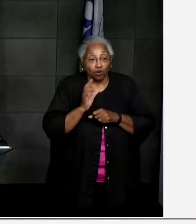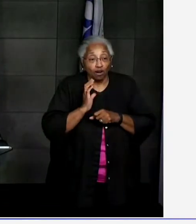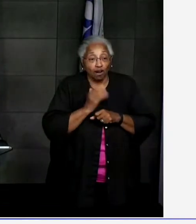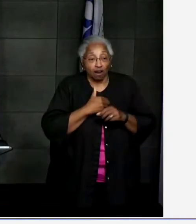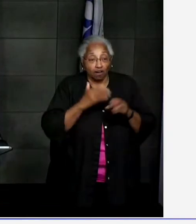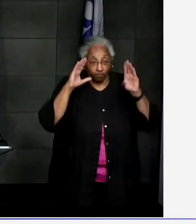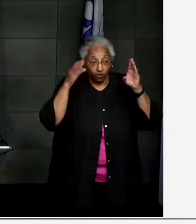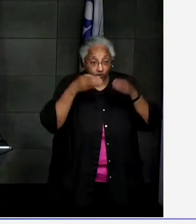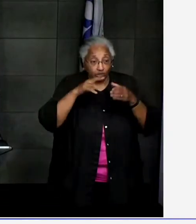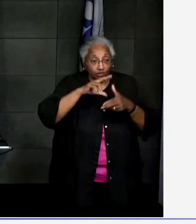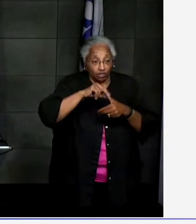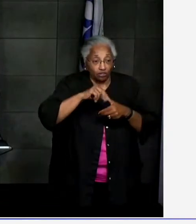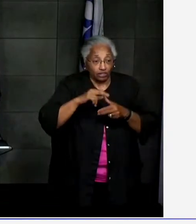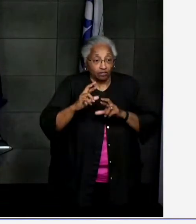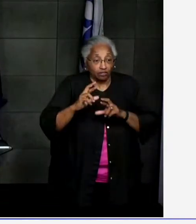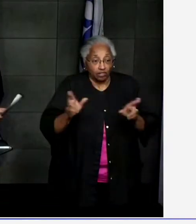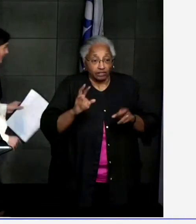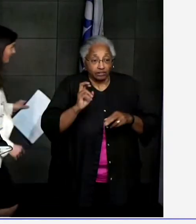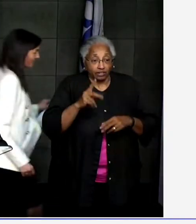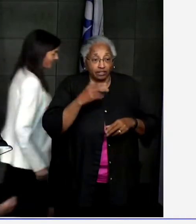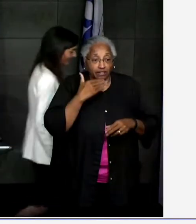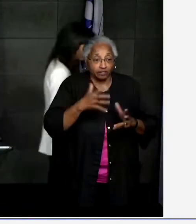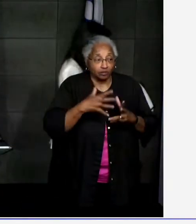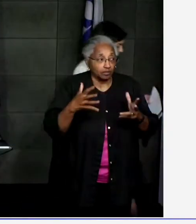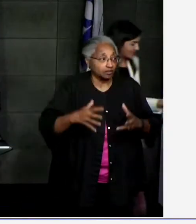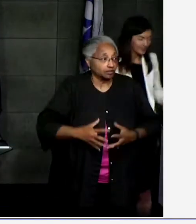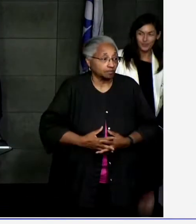this is on the hurricane outlook. Thank you so much.